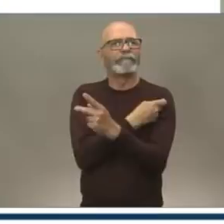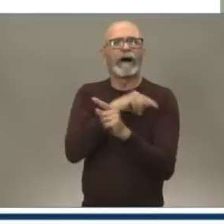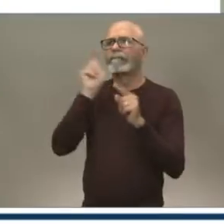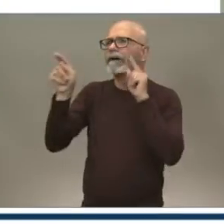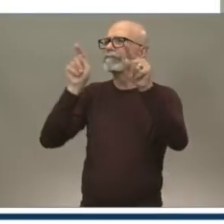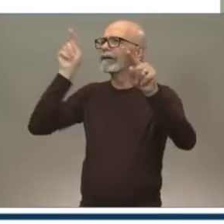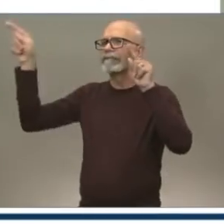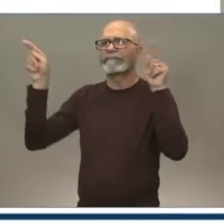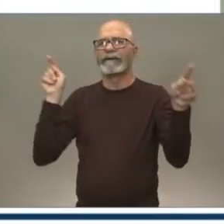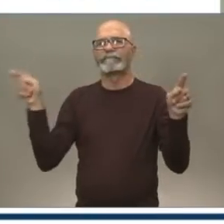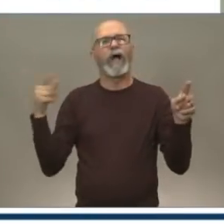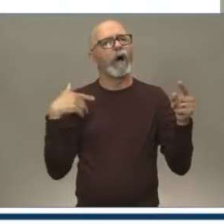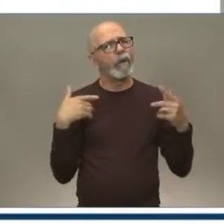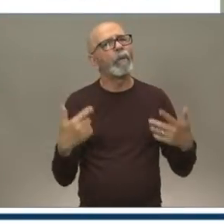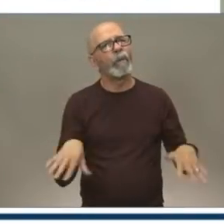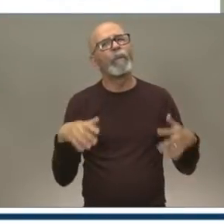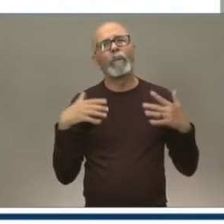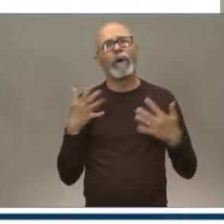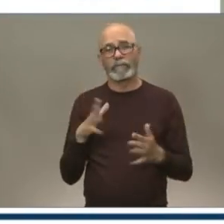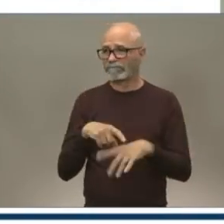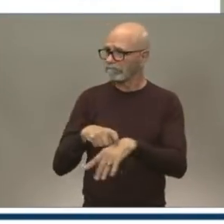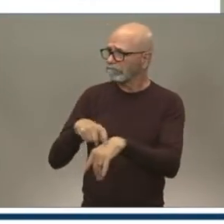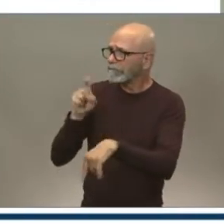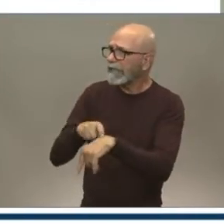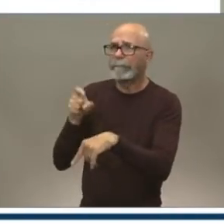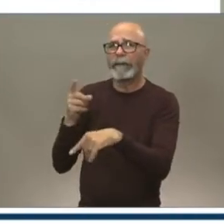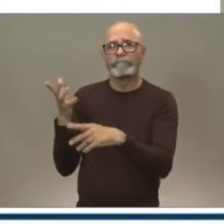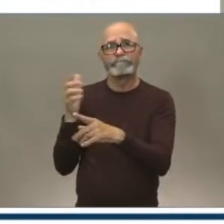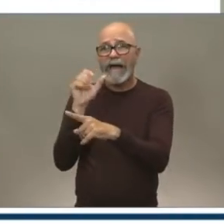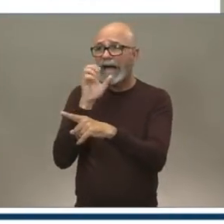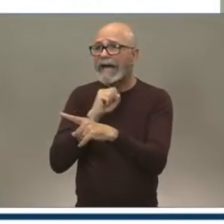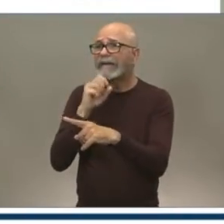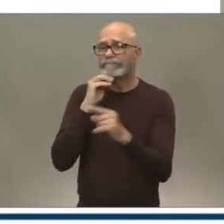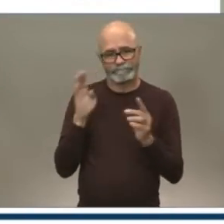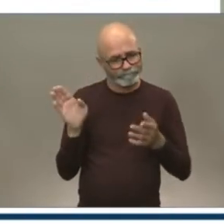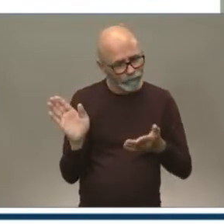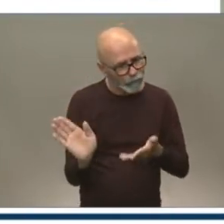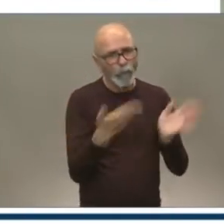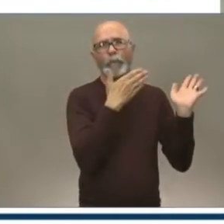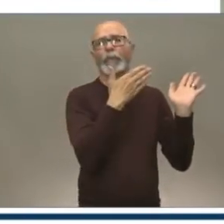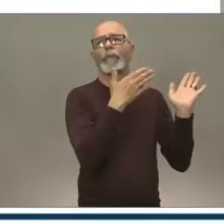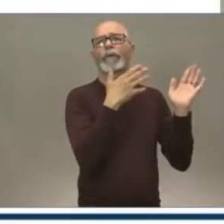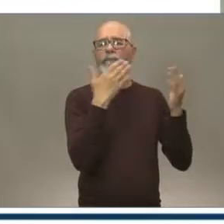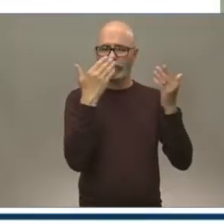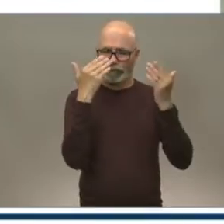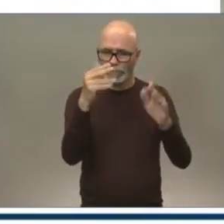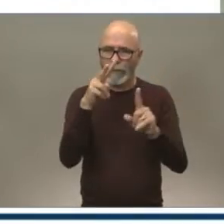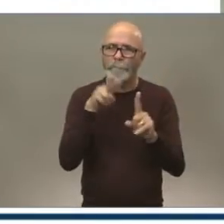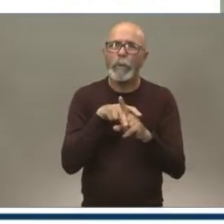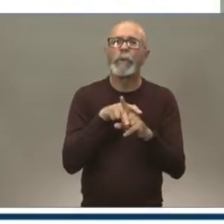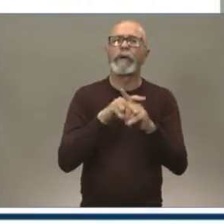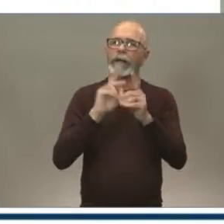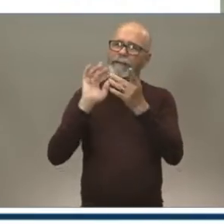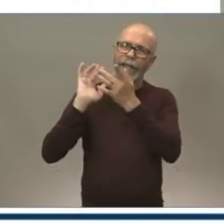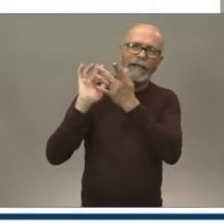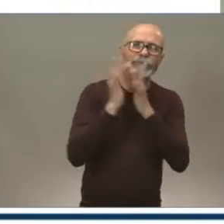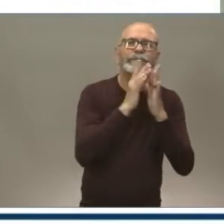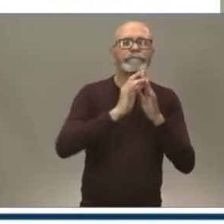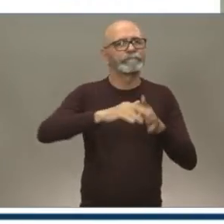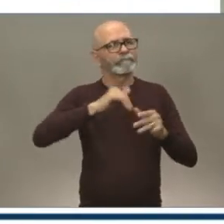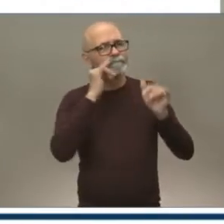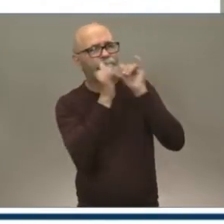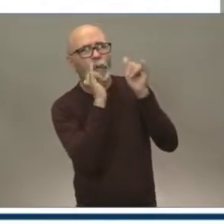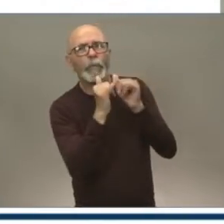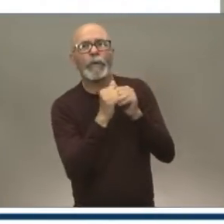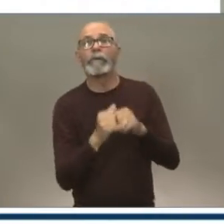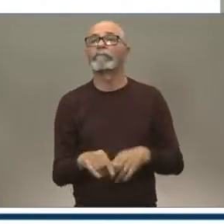your appointment when it's time for you online or at the toll-free number. To all those Nova Scotians stepping up to get their vaccine, I want to thank